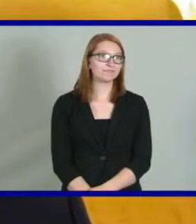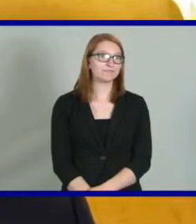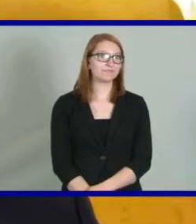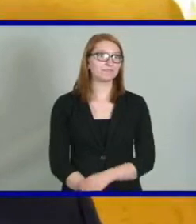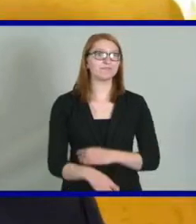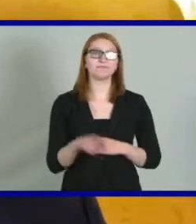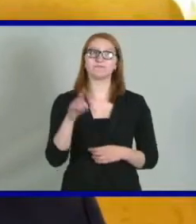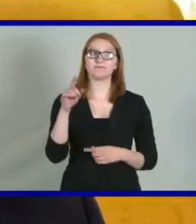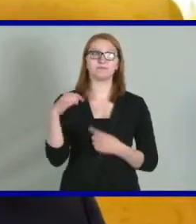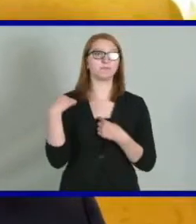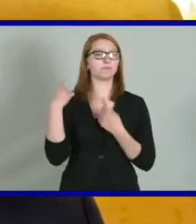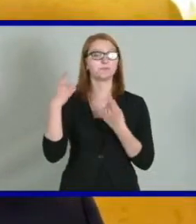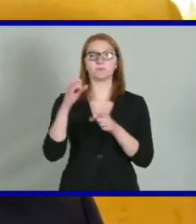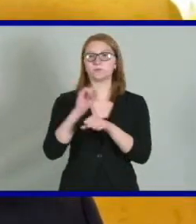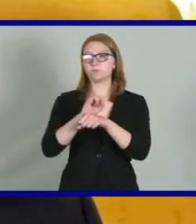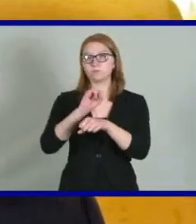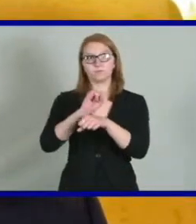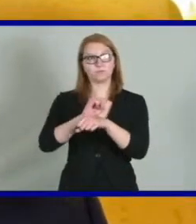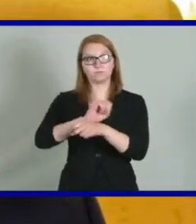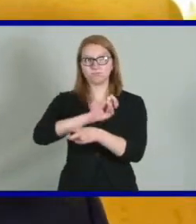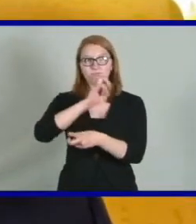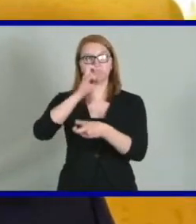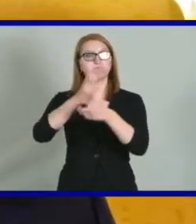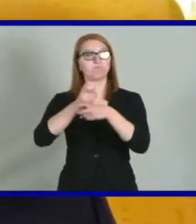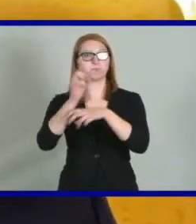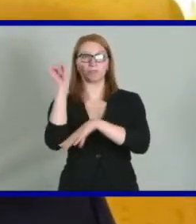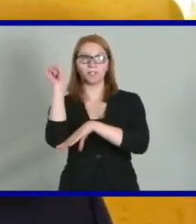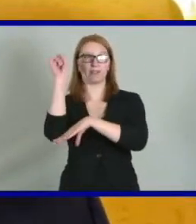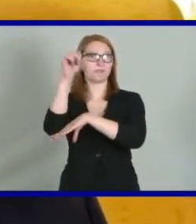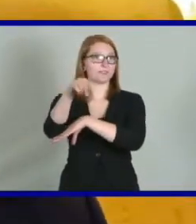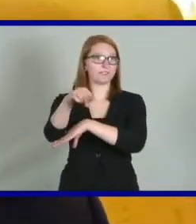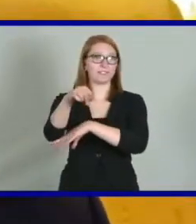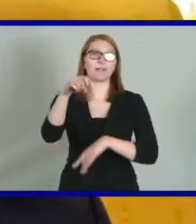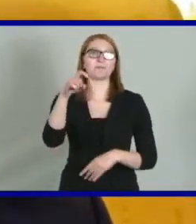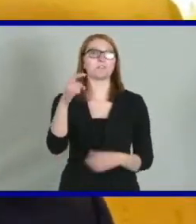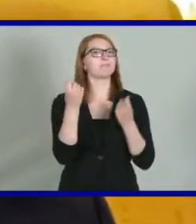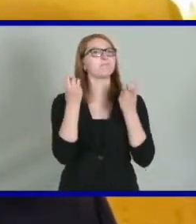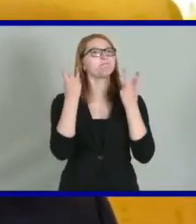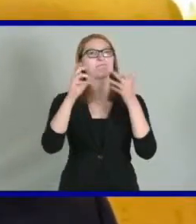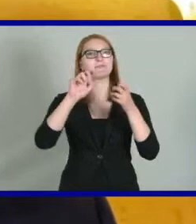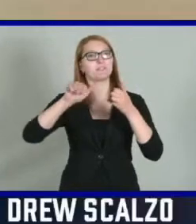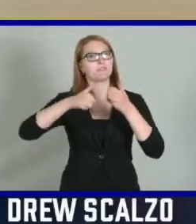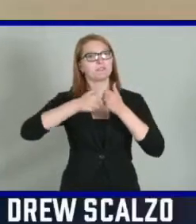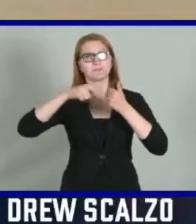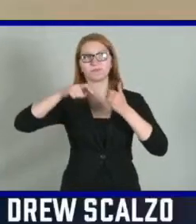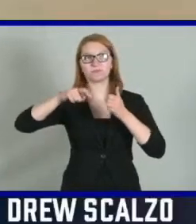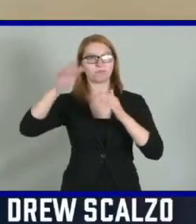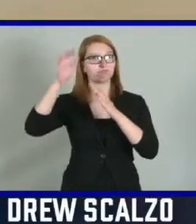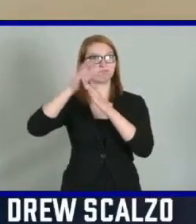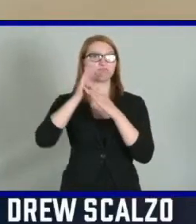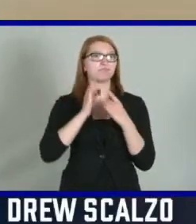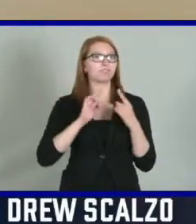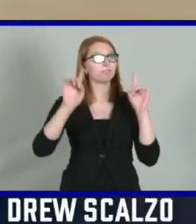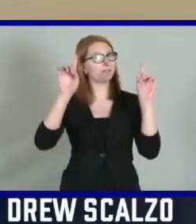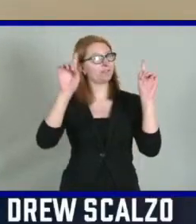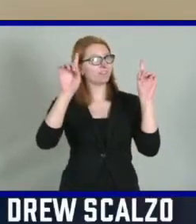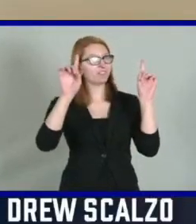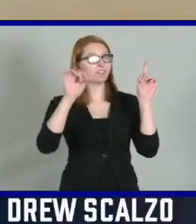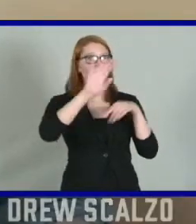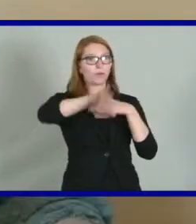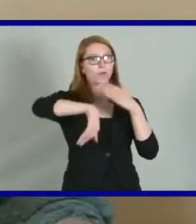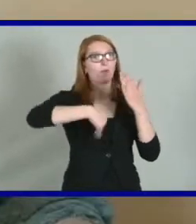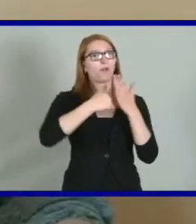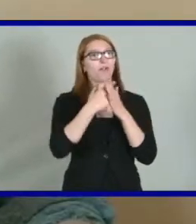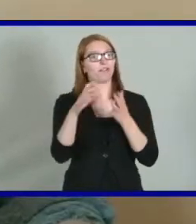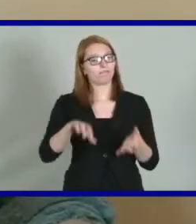You have worked tirelessly, overcame many challenges, and this is a great achievement. In the midst of all this chaos and